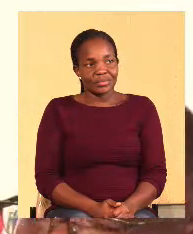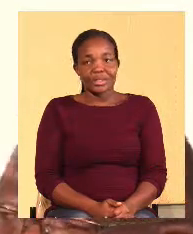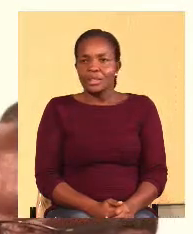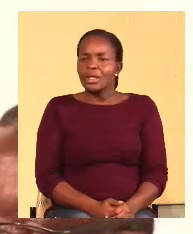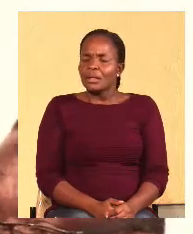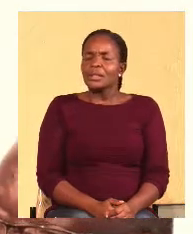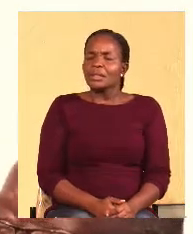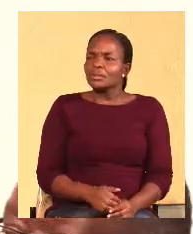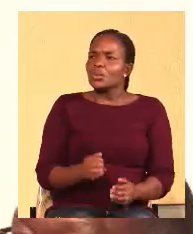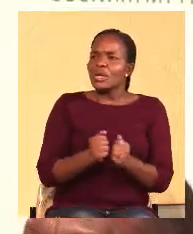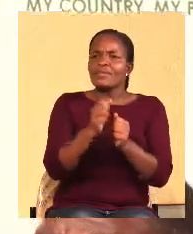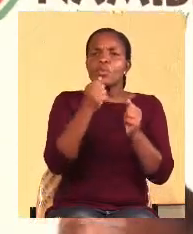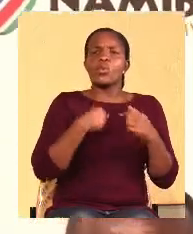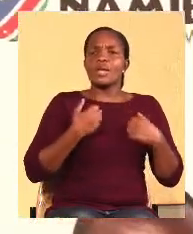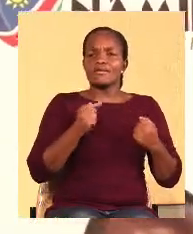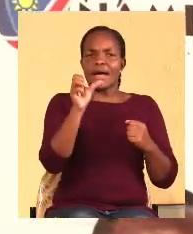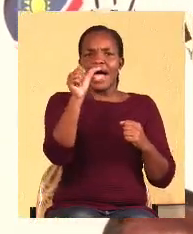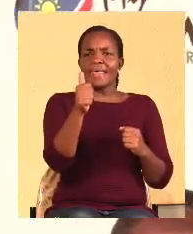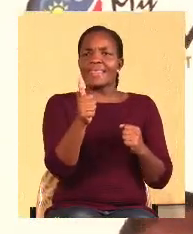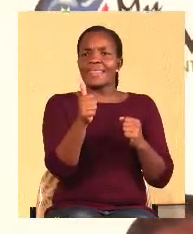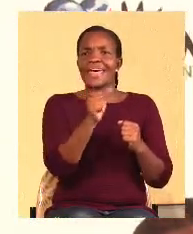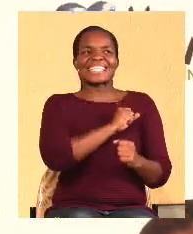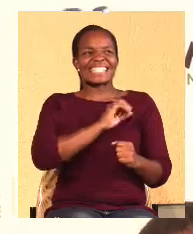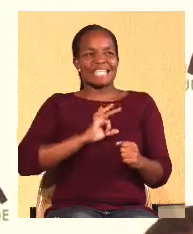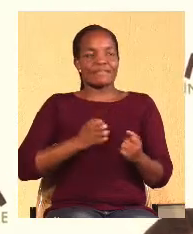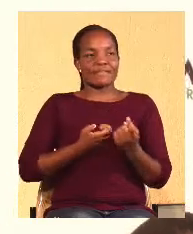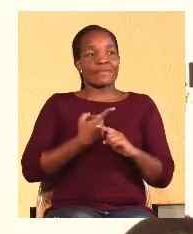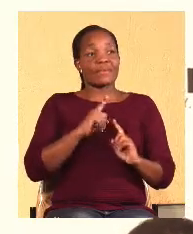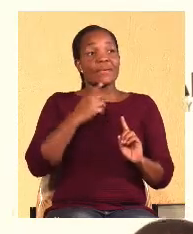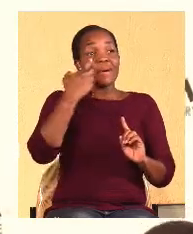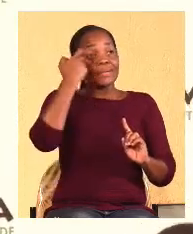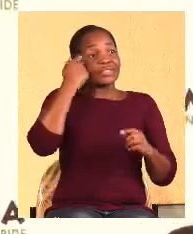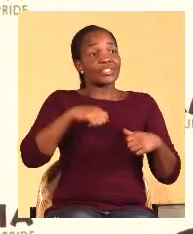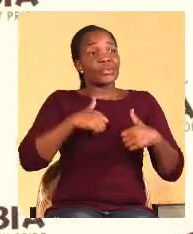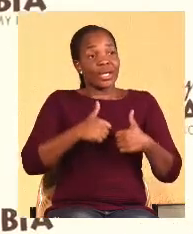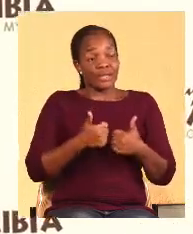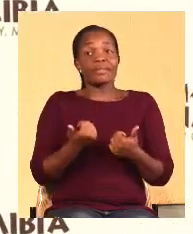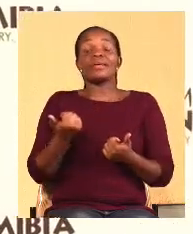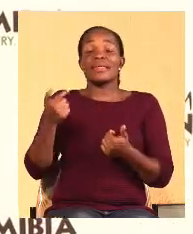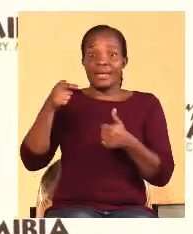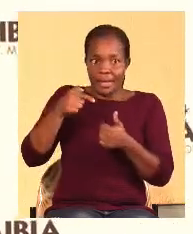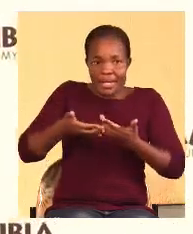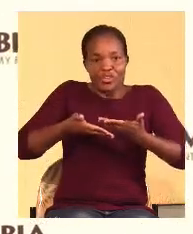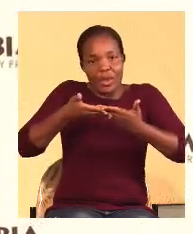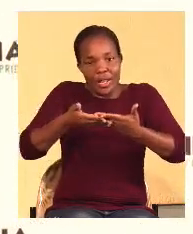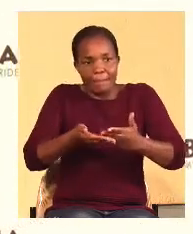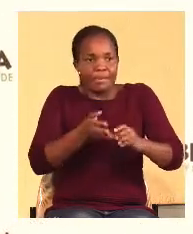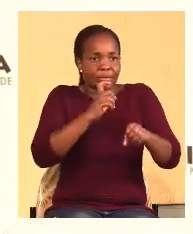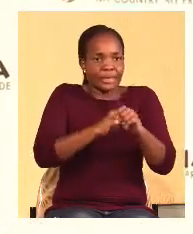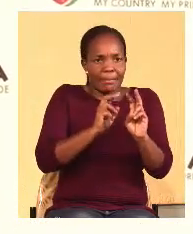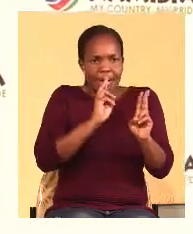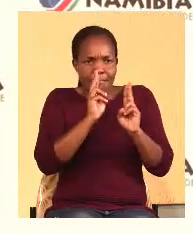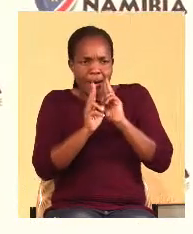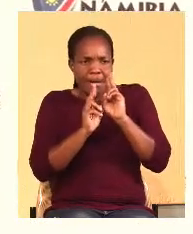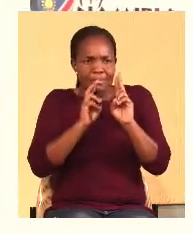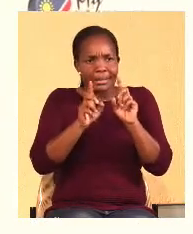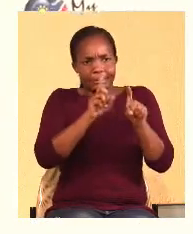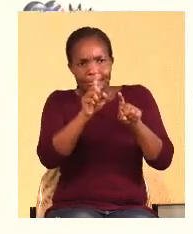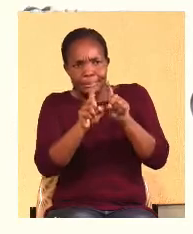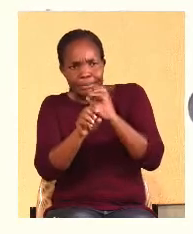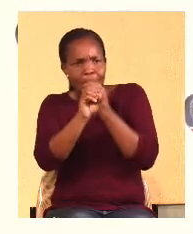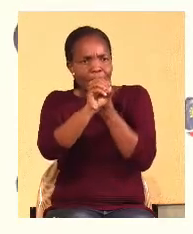the ministry that are also on standby to answer some of those specific questions. But please, can we get a response to